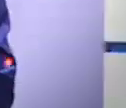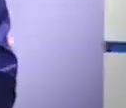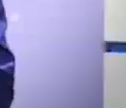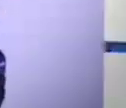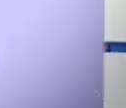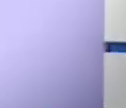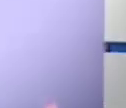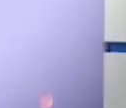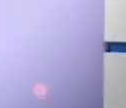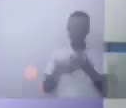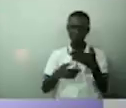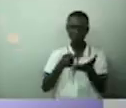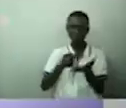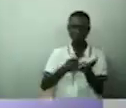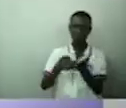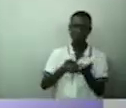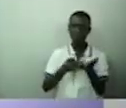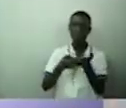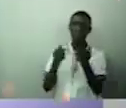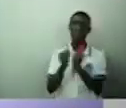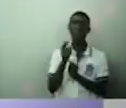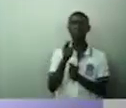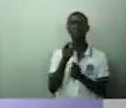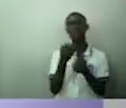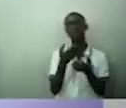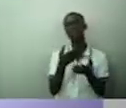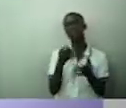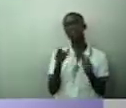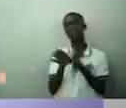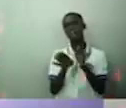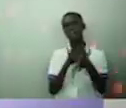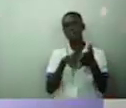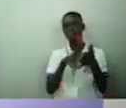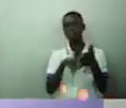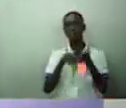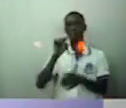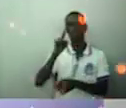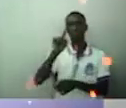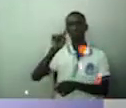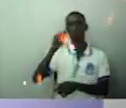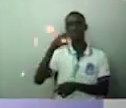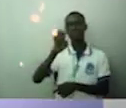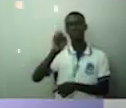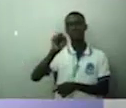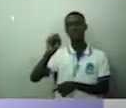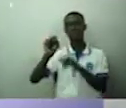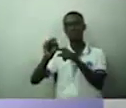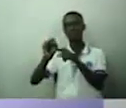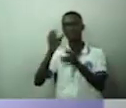you on two or three main scriptures. I'll be doing 1 Thessalonians chapter 2, verse